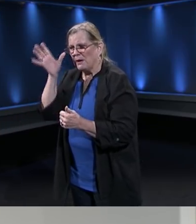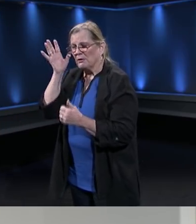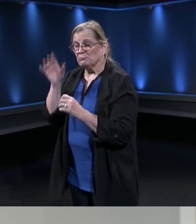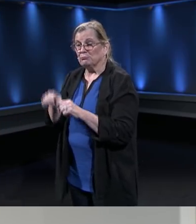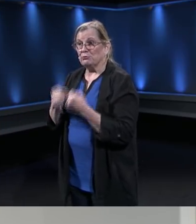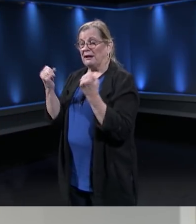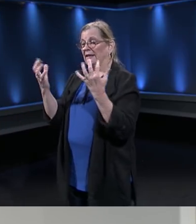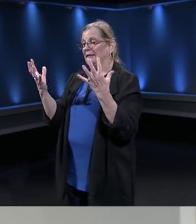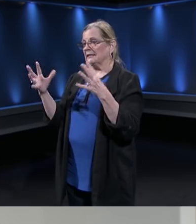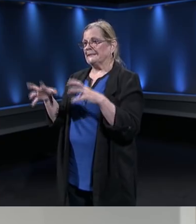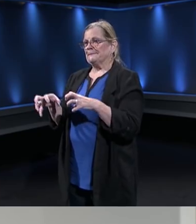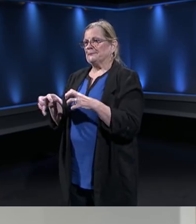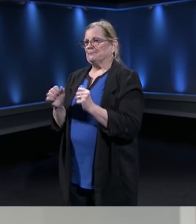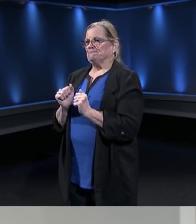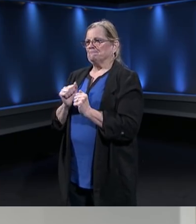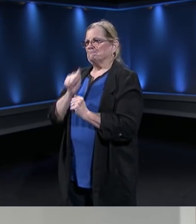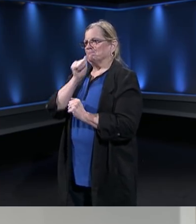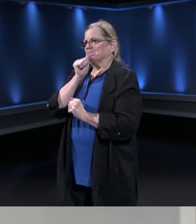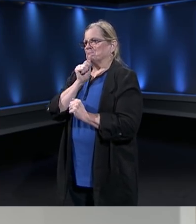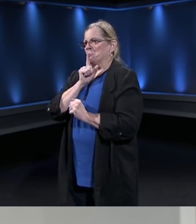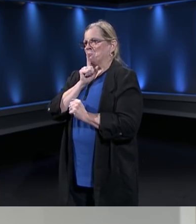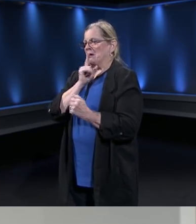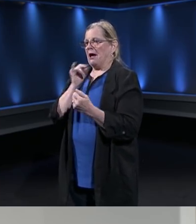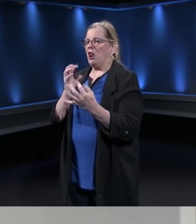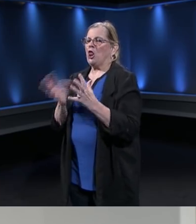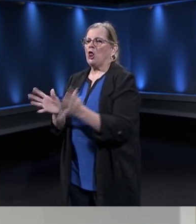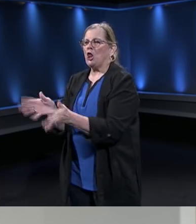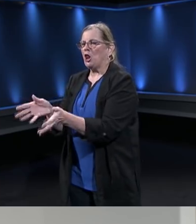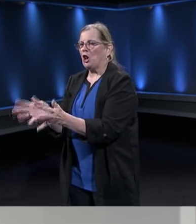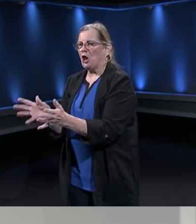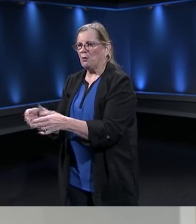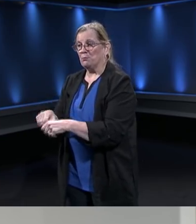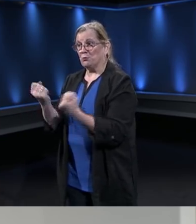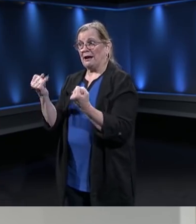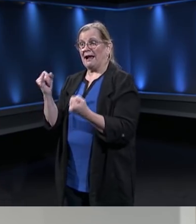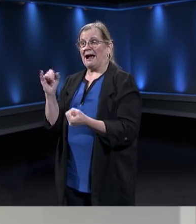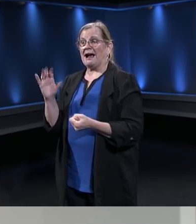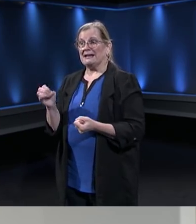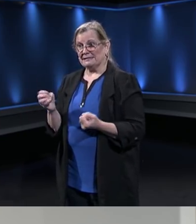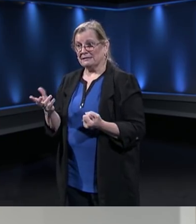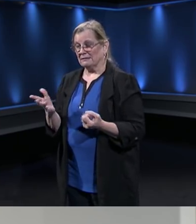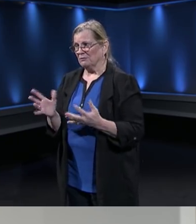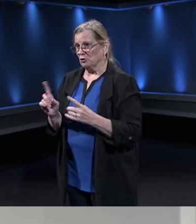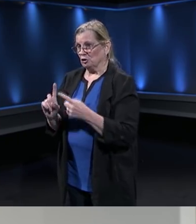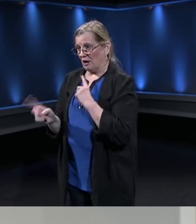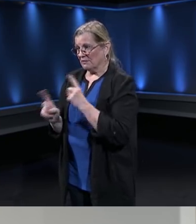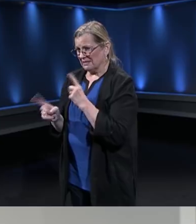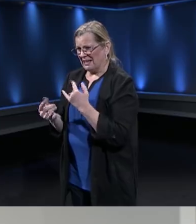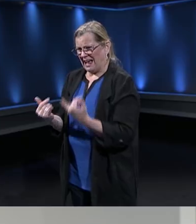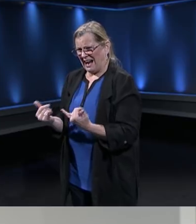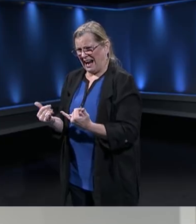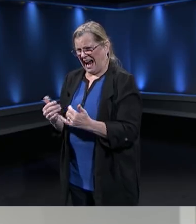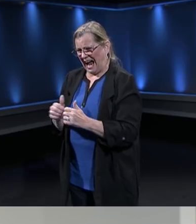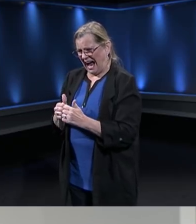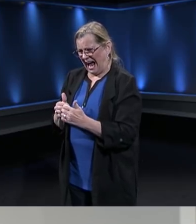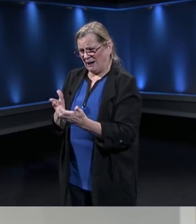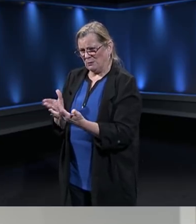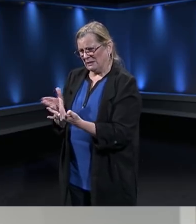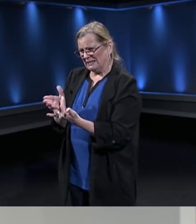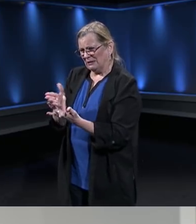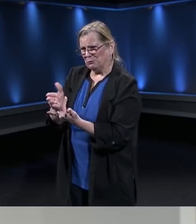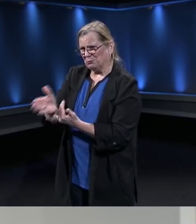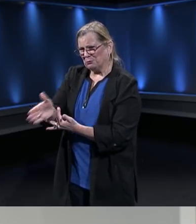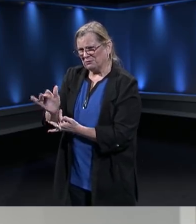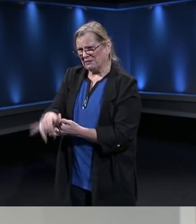like you've got some good strategies that you talked about once the conversation gets going, but how do you break the ice to let the kids feel comfortable enough to